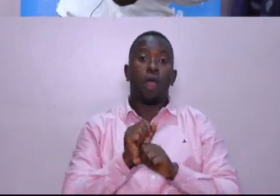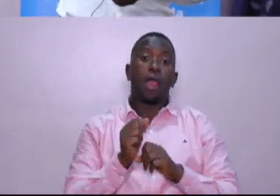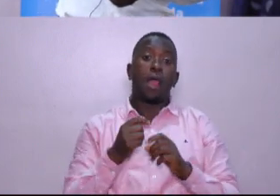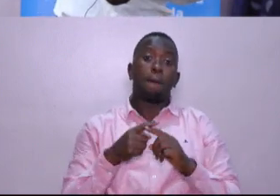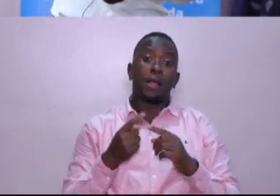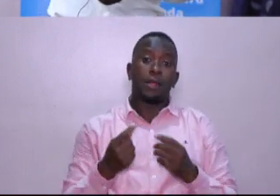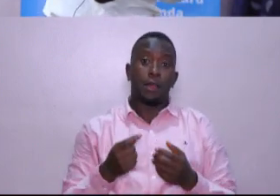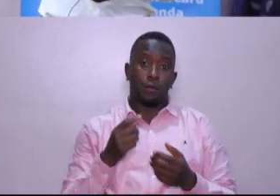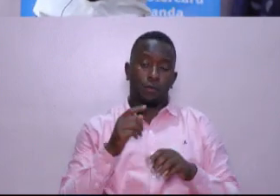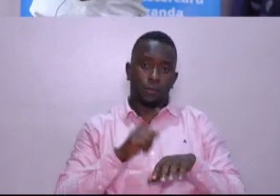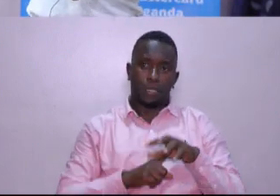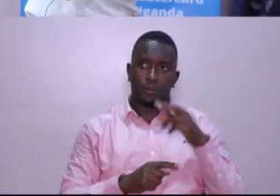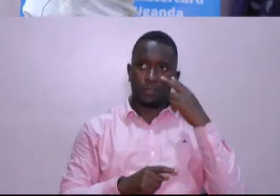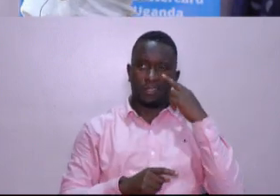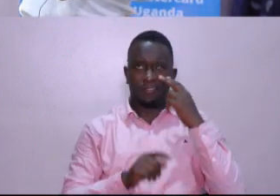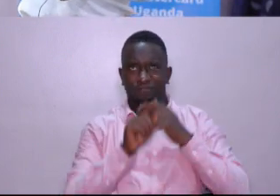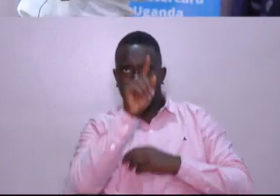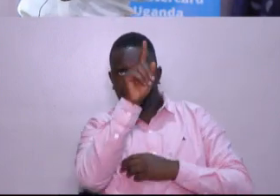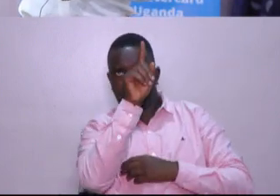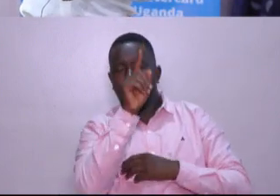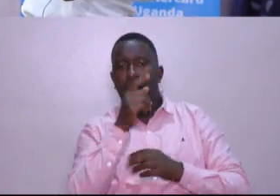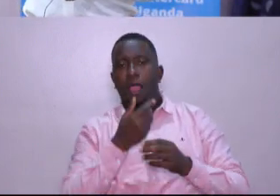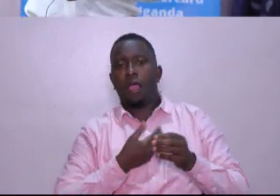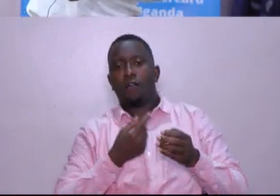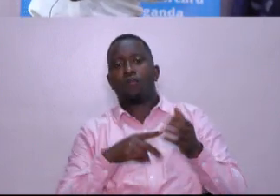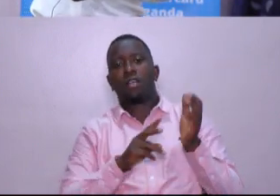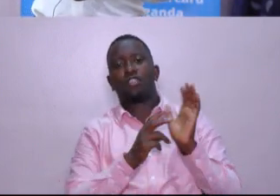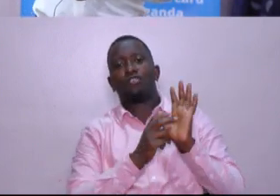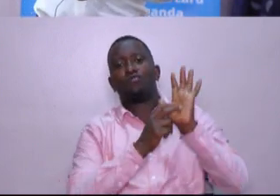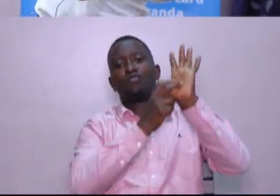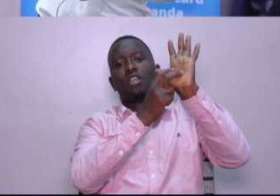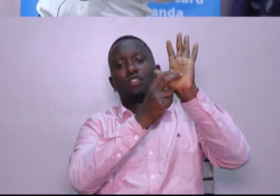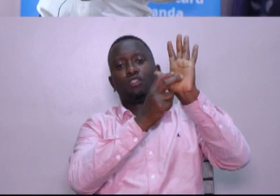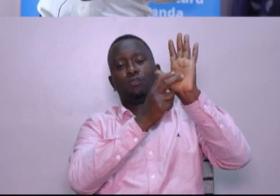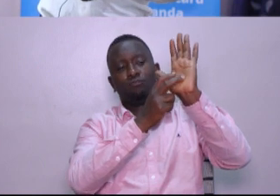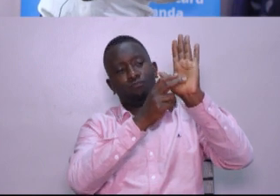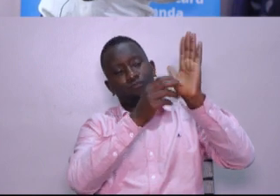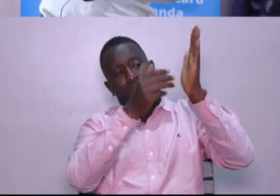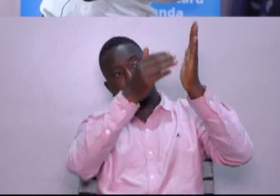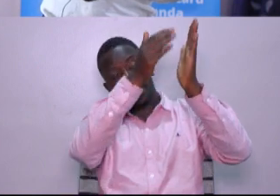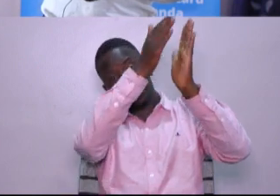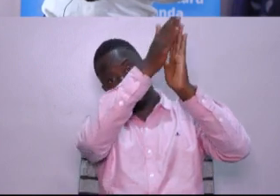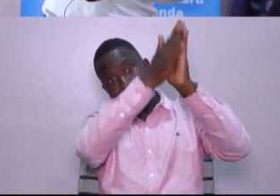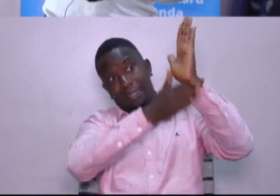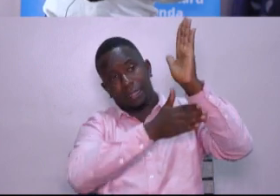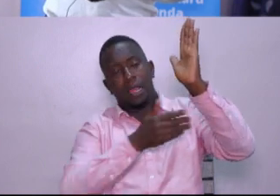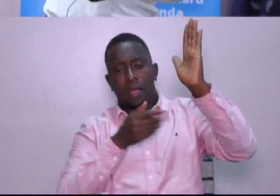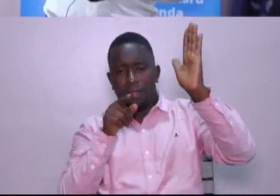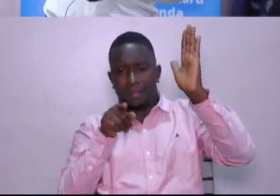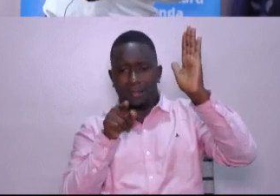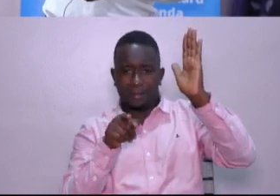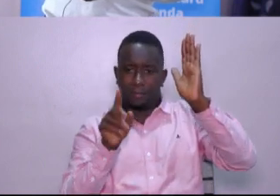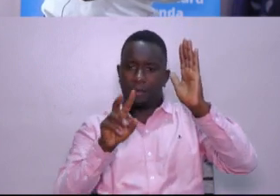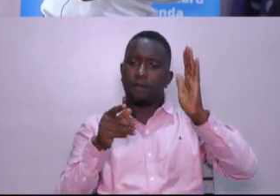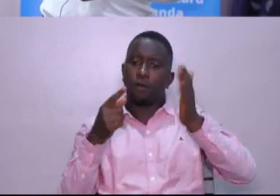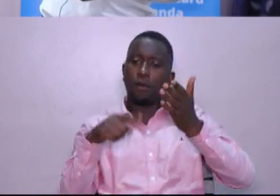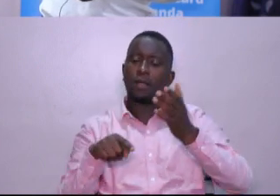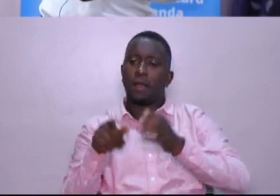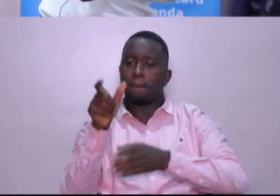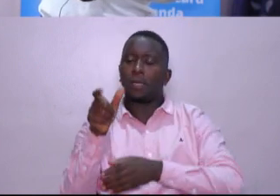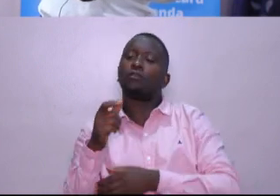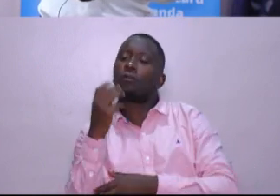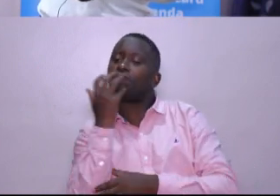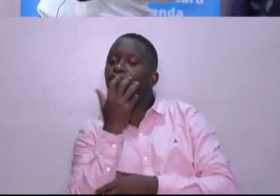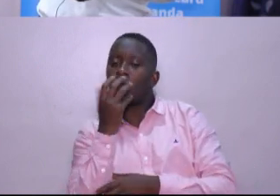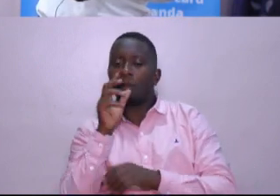an introduction slide, and the animator has to create a pipe sprinkling out water to